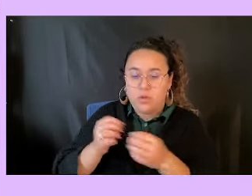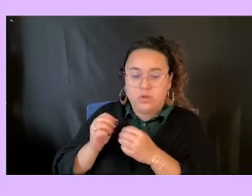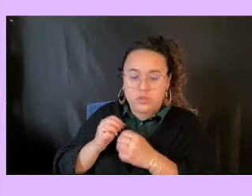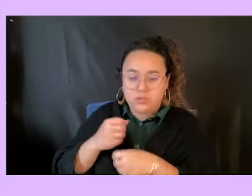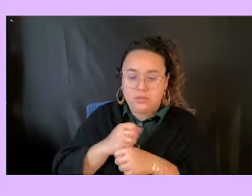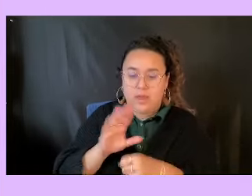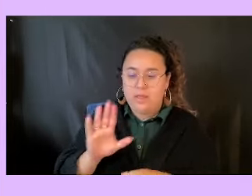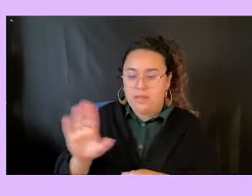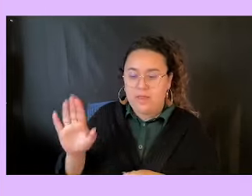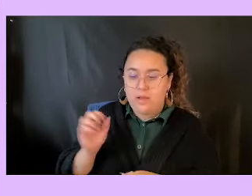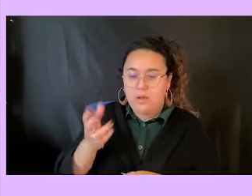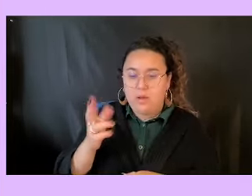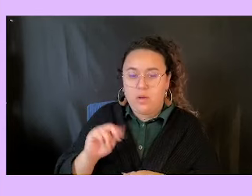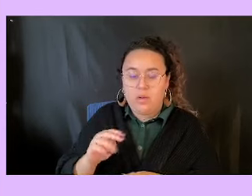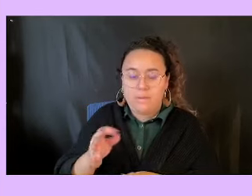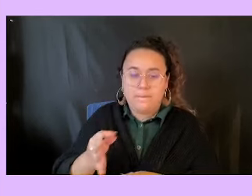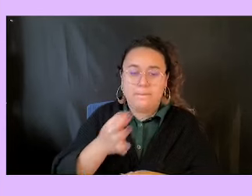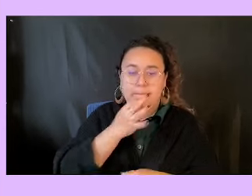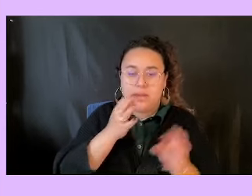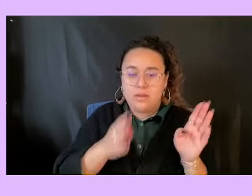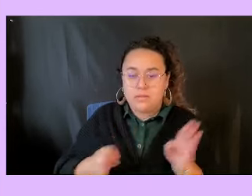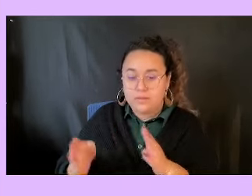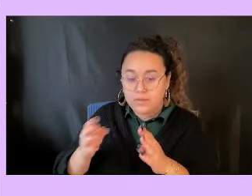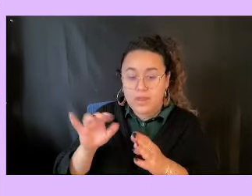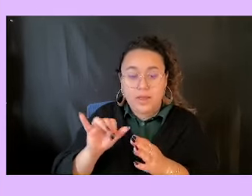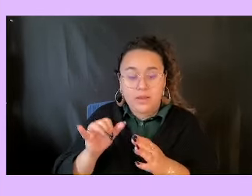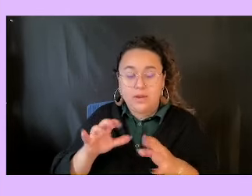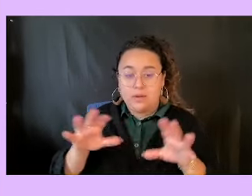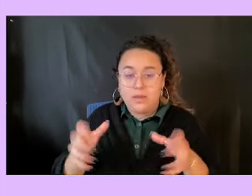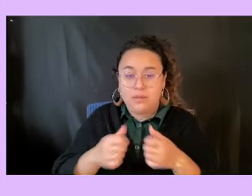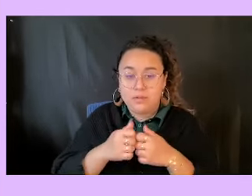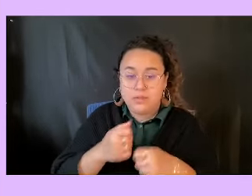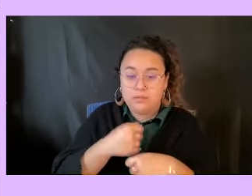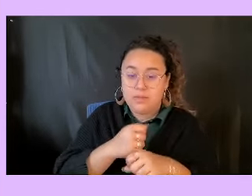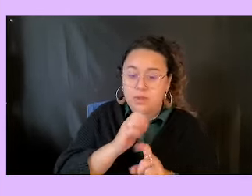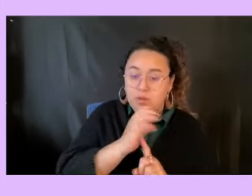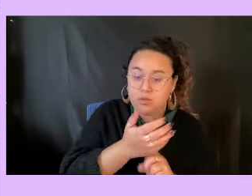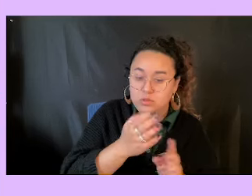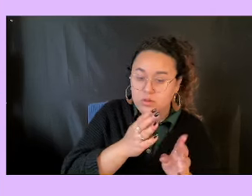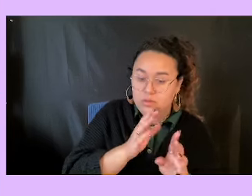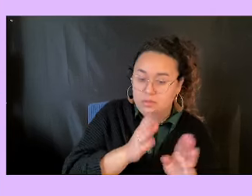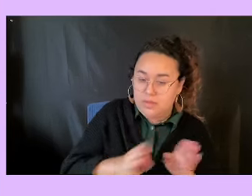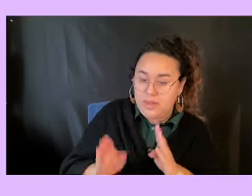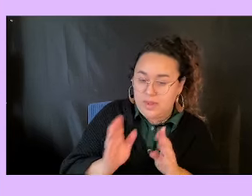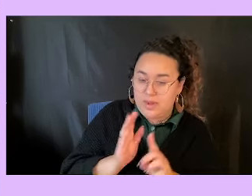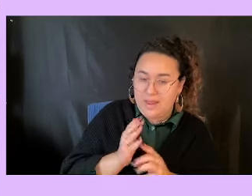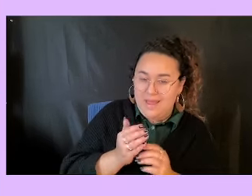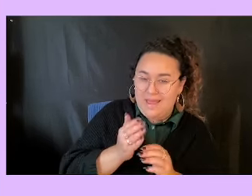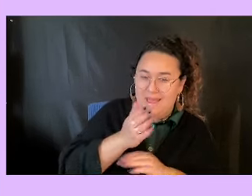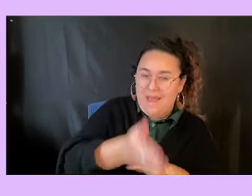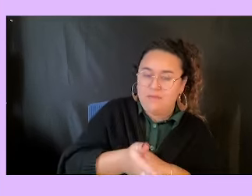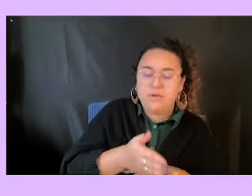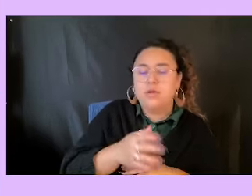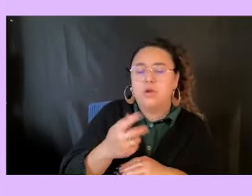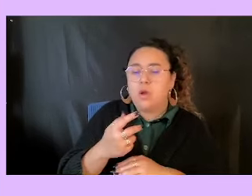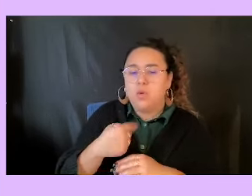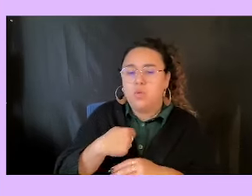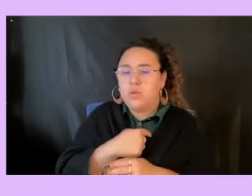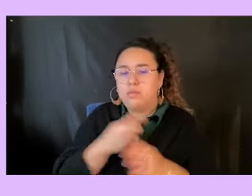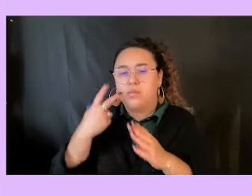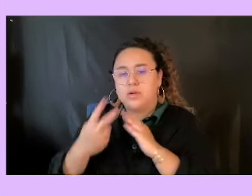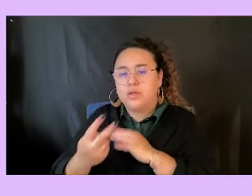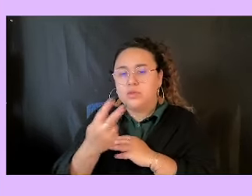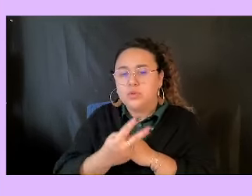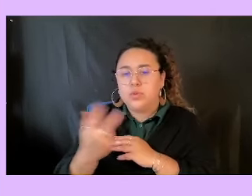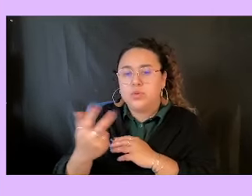plan and then coming together to make a cultural plan, but thinking about at this moment for the next 2 years, 2-3 years at least, having some of